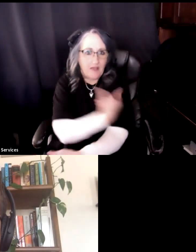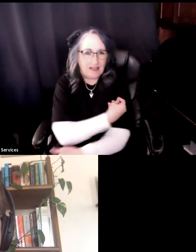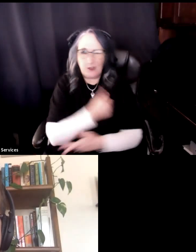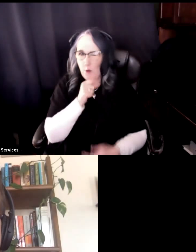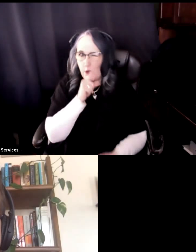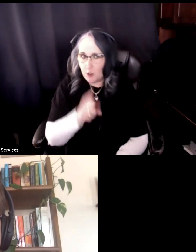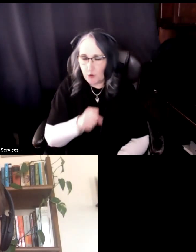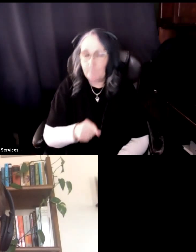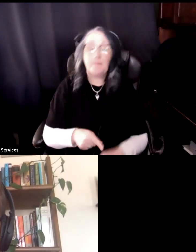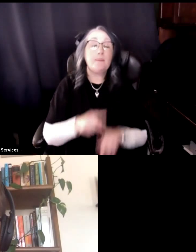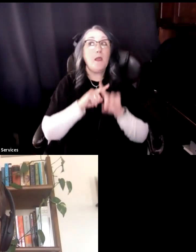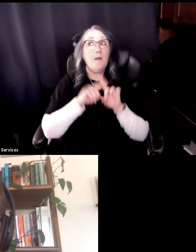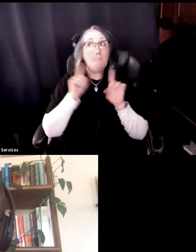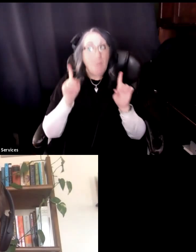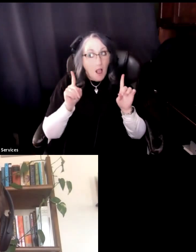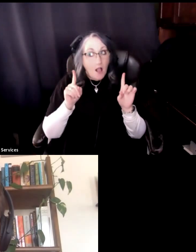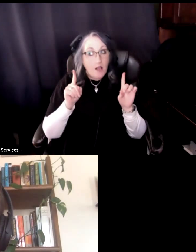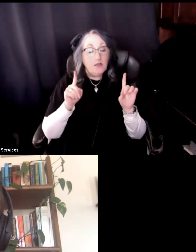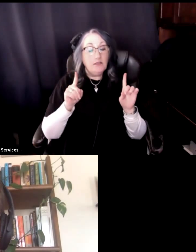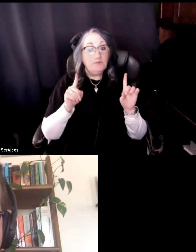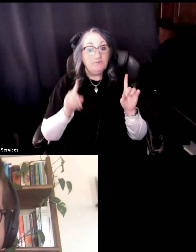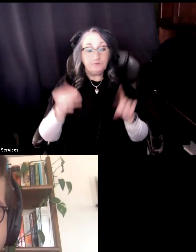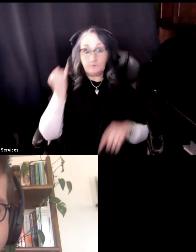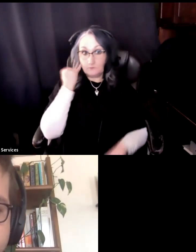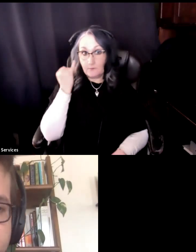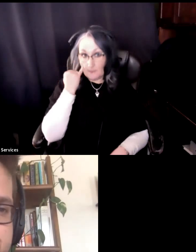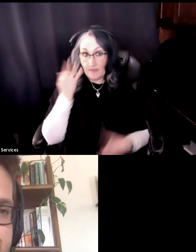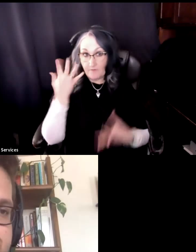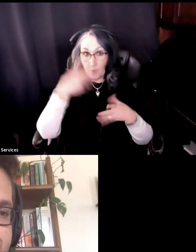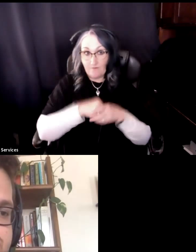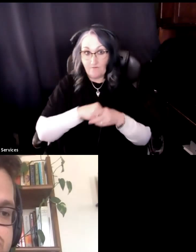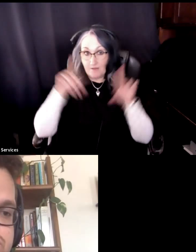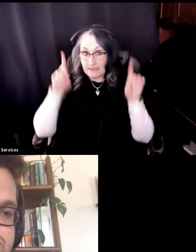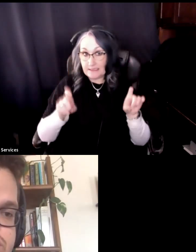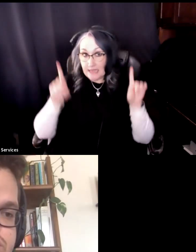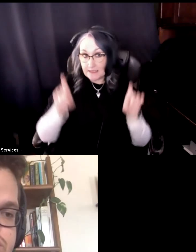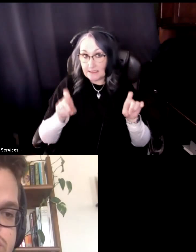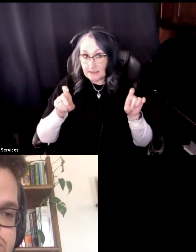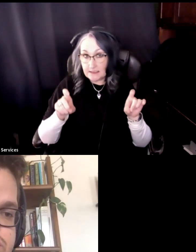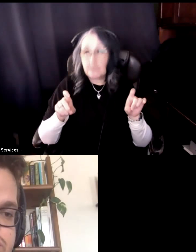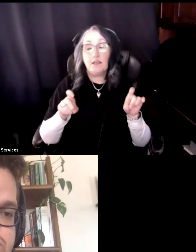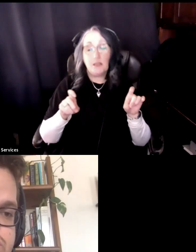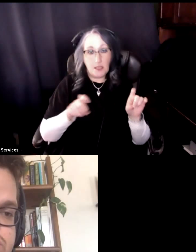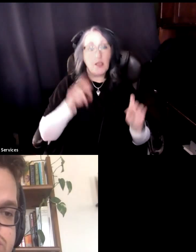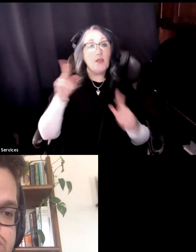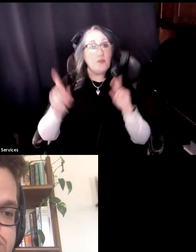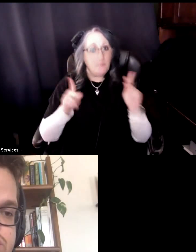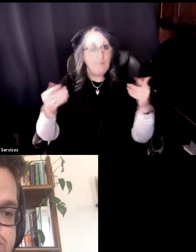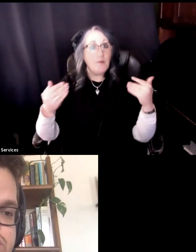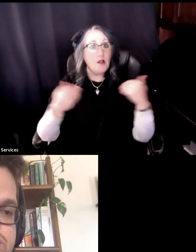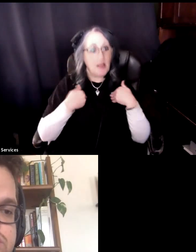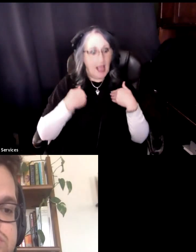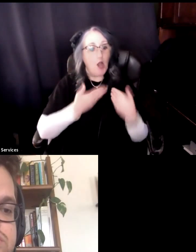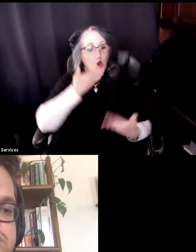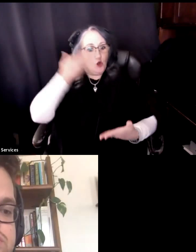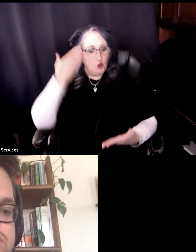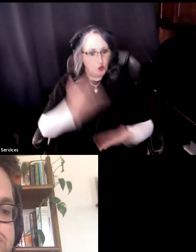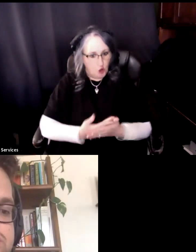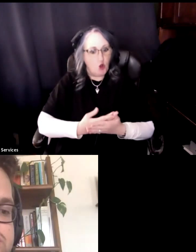who have been in the trial, they had sustained protection from COVID